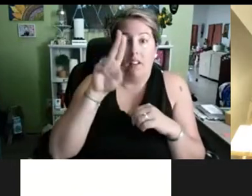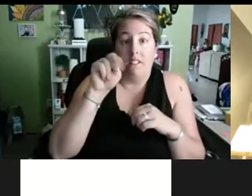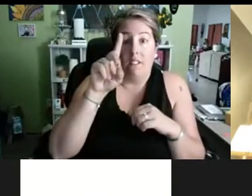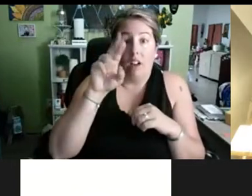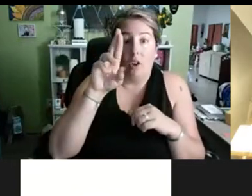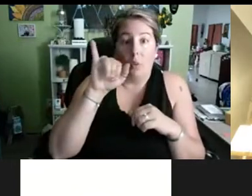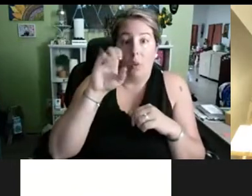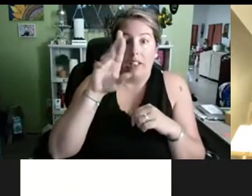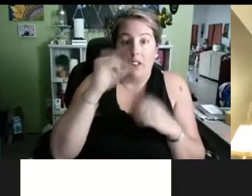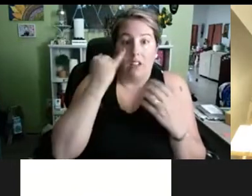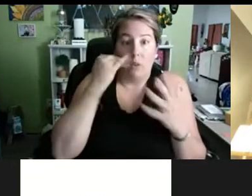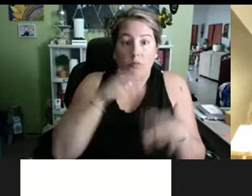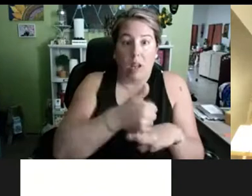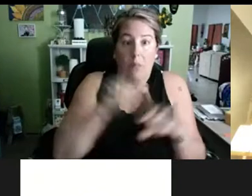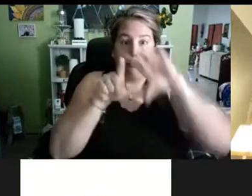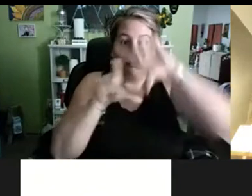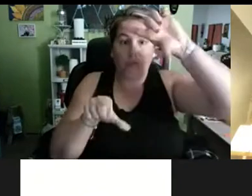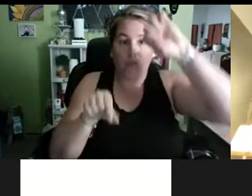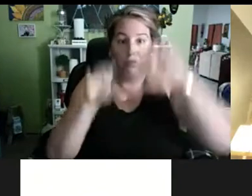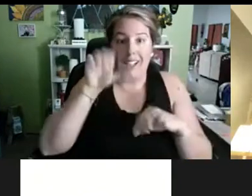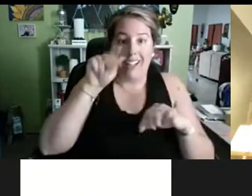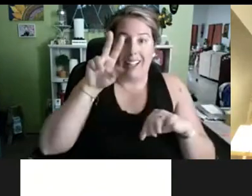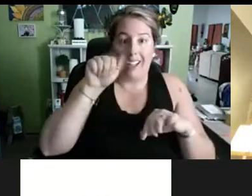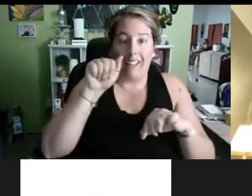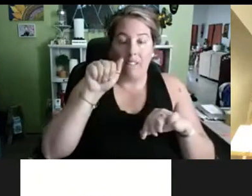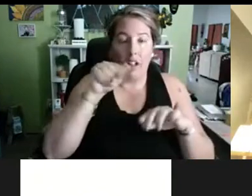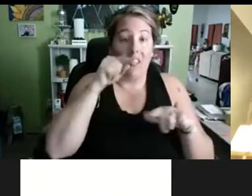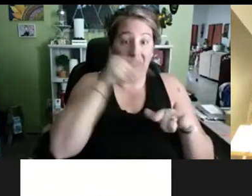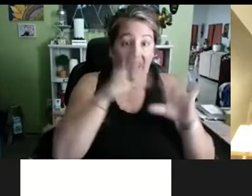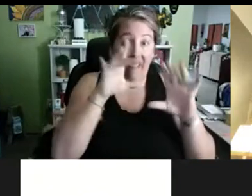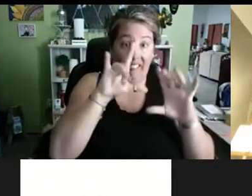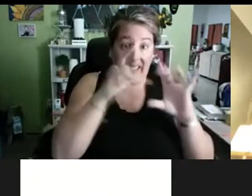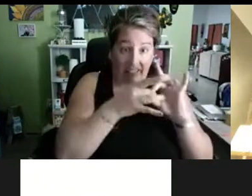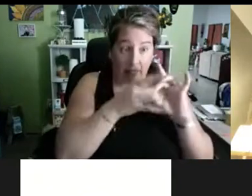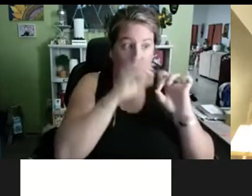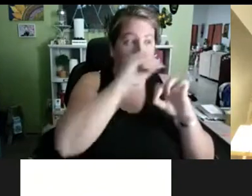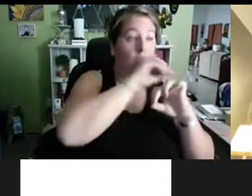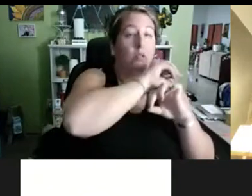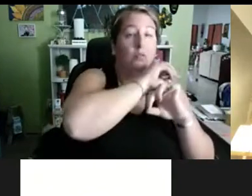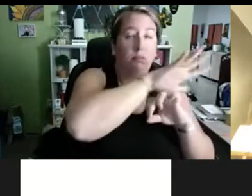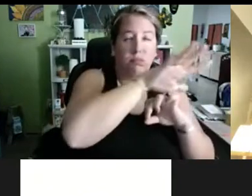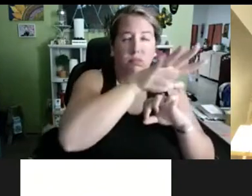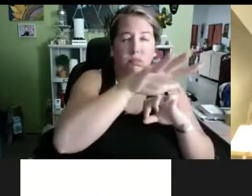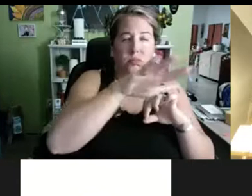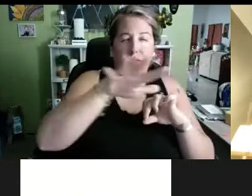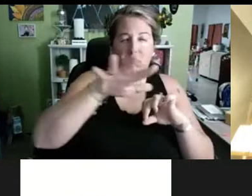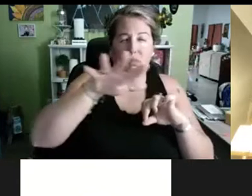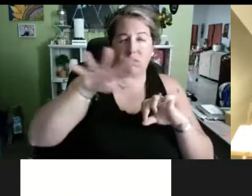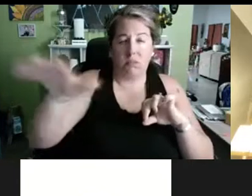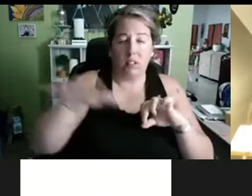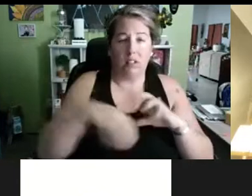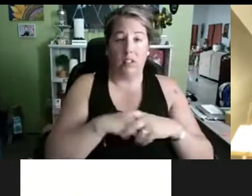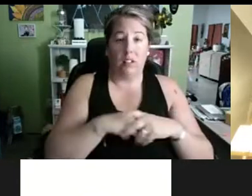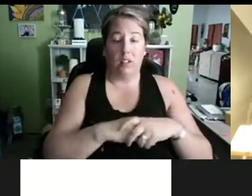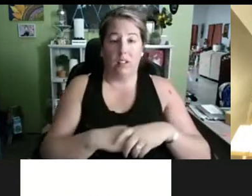If you were able to send out a link to a student, right? And